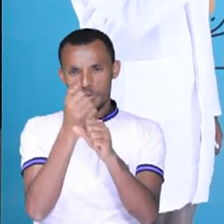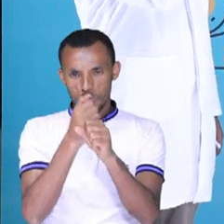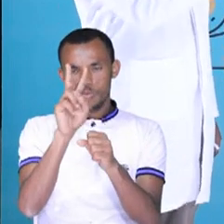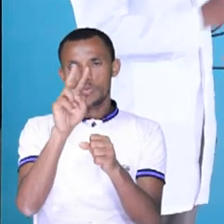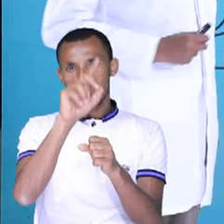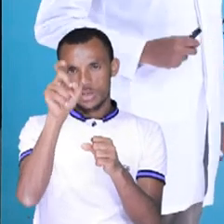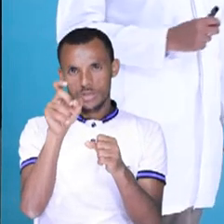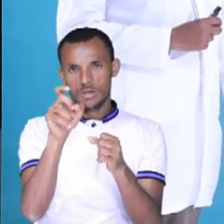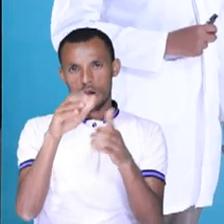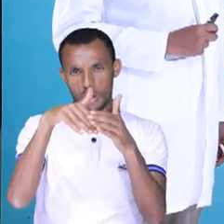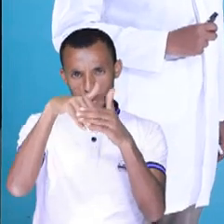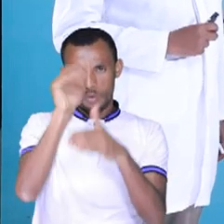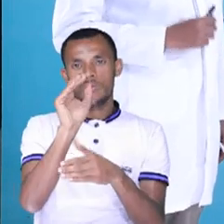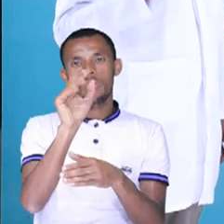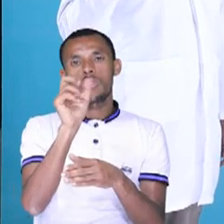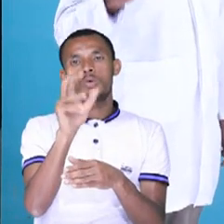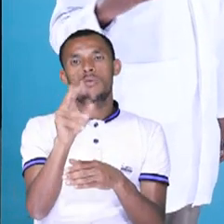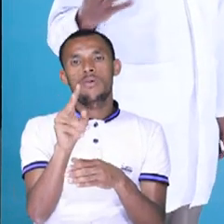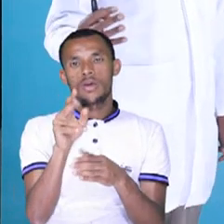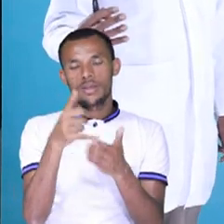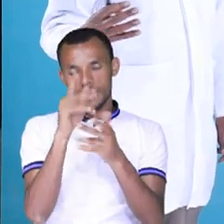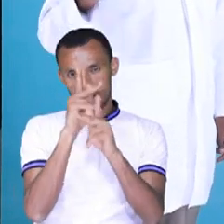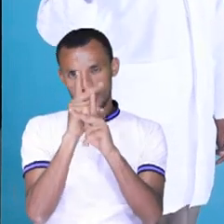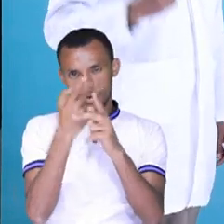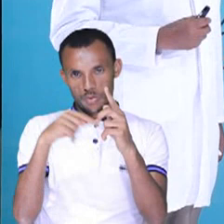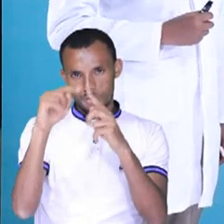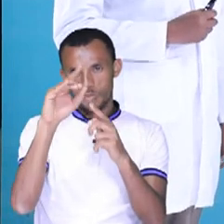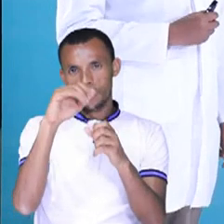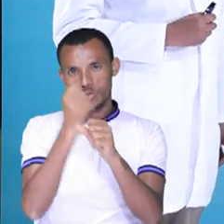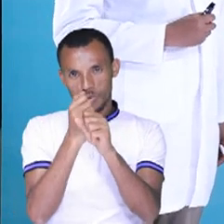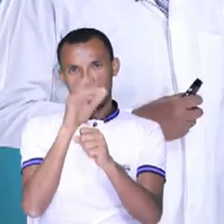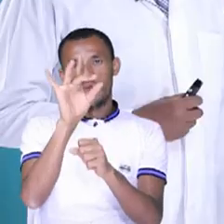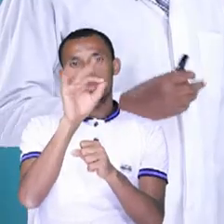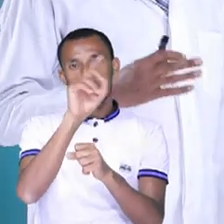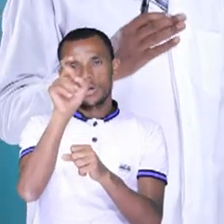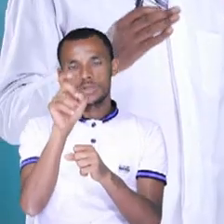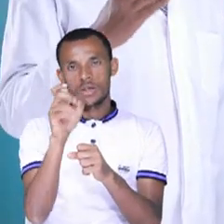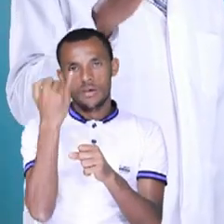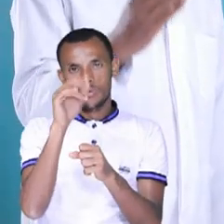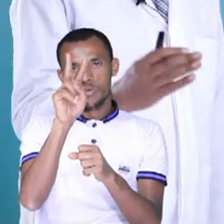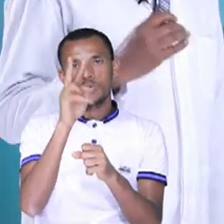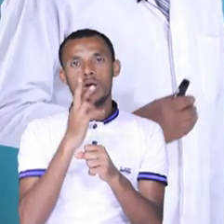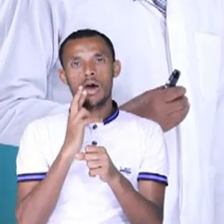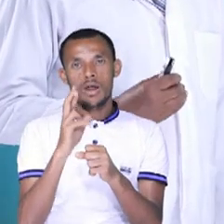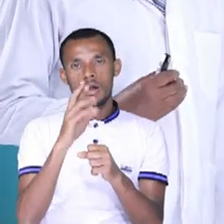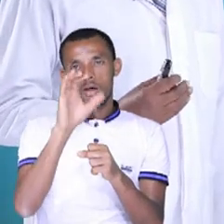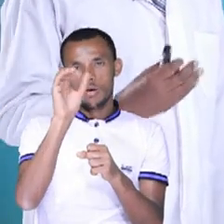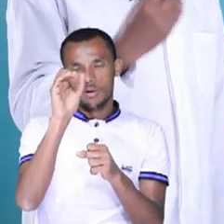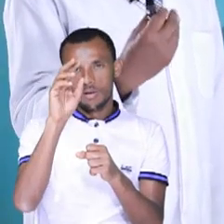the questions out of 12. But he is expected to do 8 questions. If 2 of them are